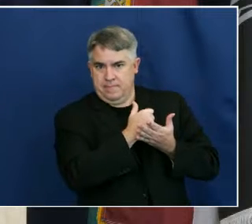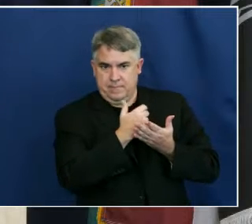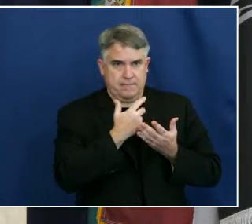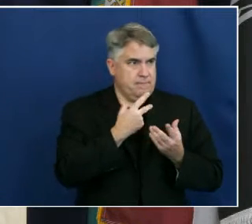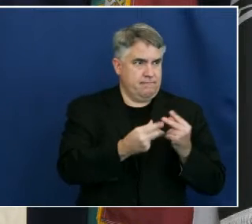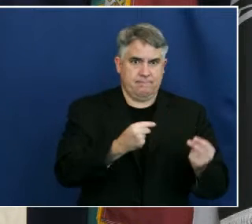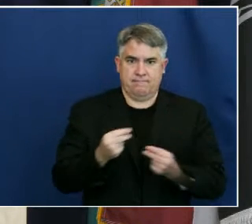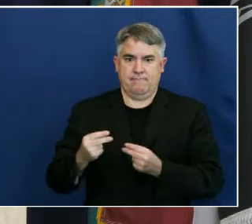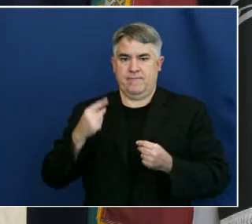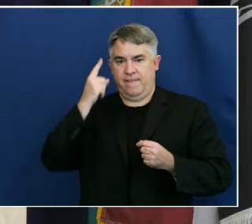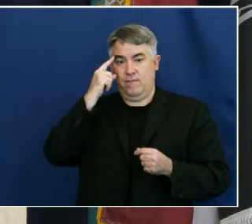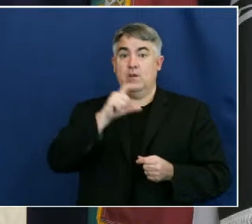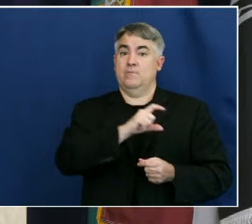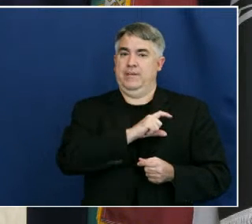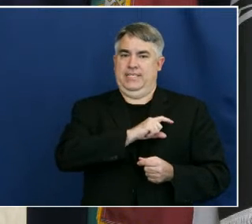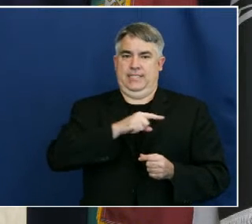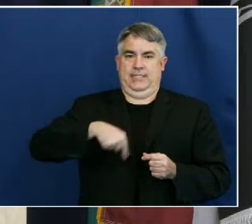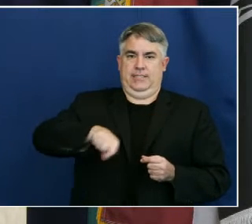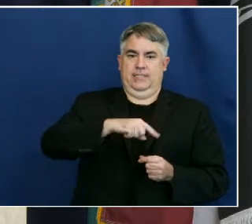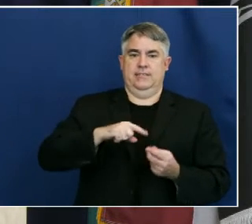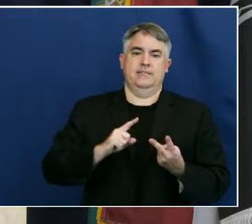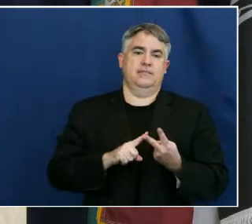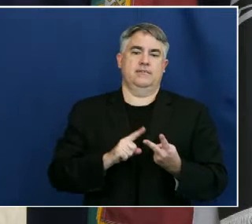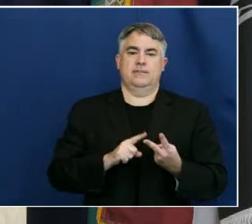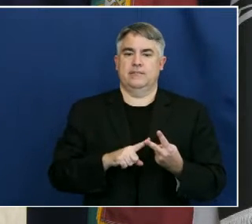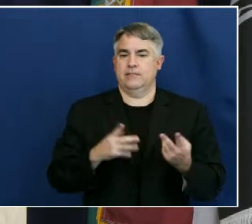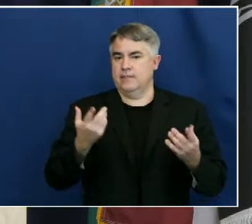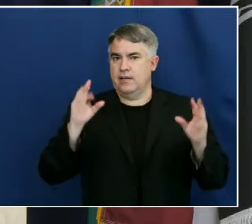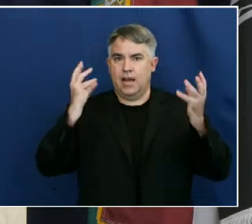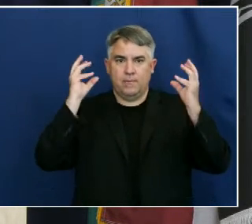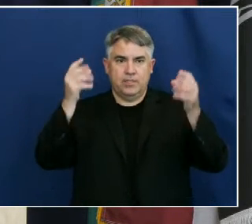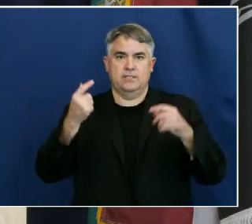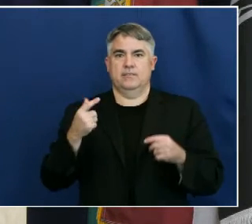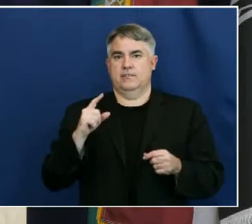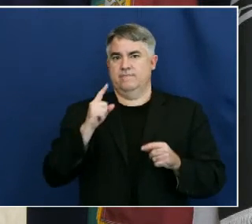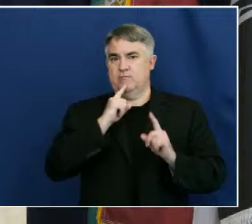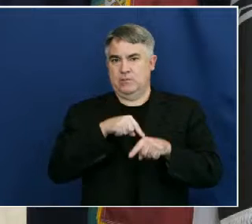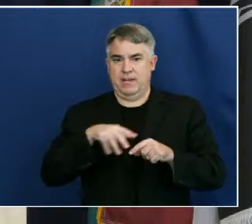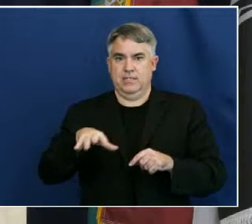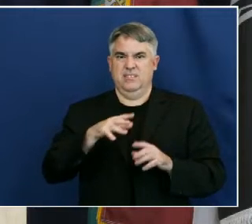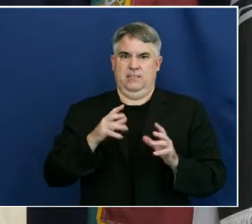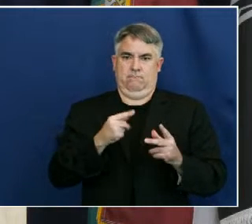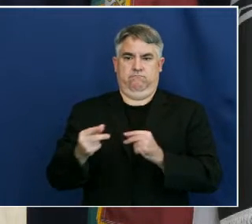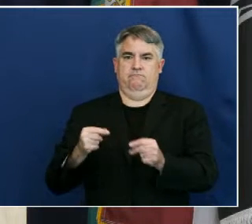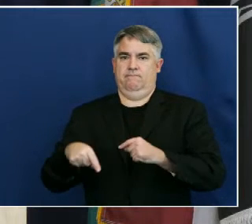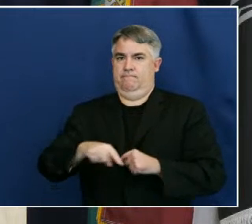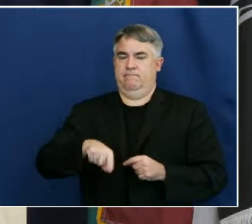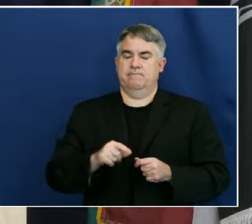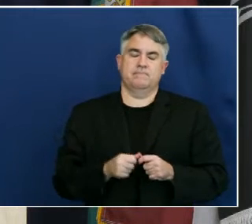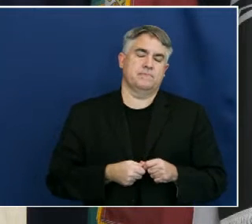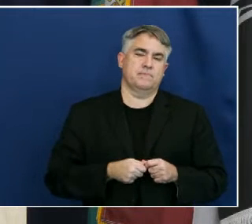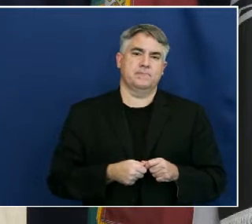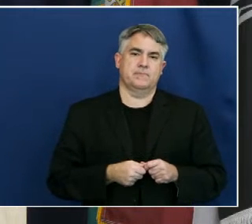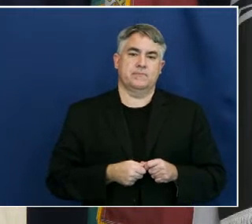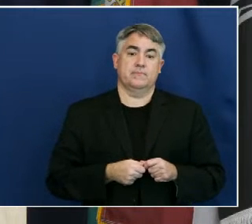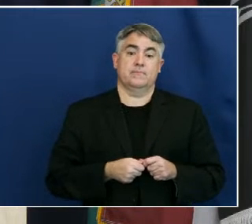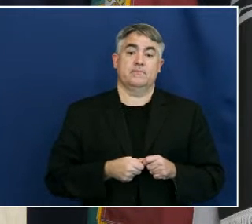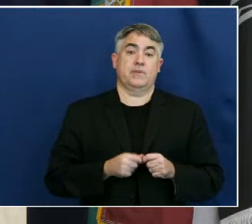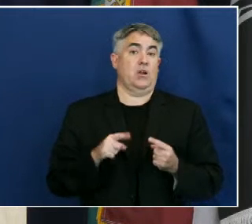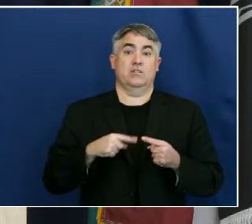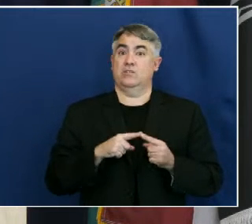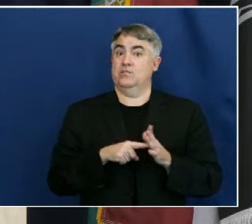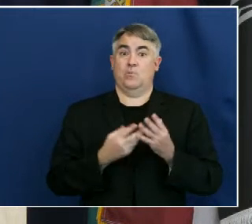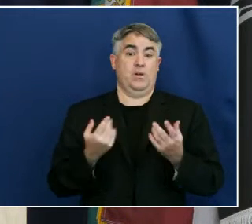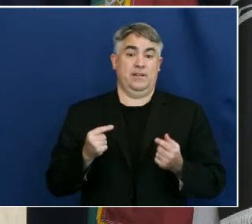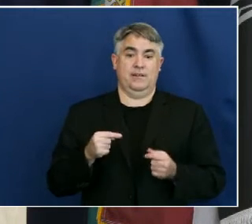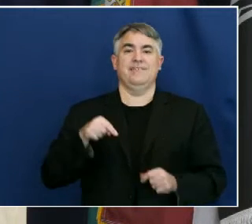Health will be working with each of those agencies to schedule those and get those folks in and vaccinated again, starting as early as